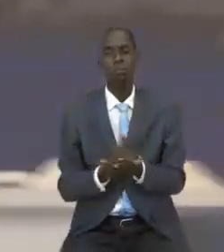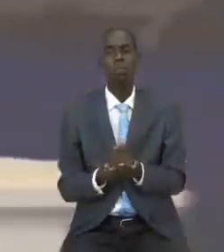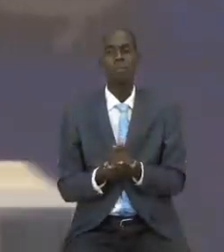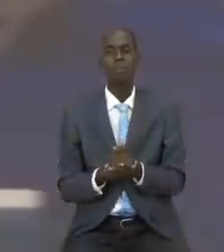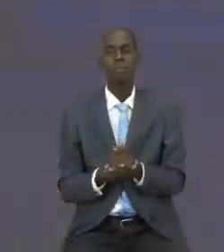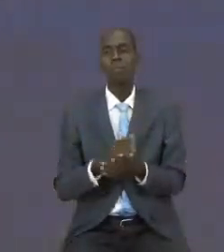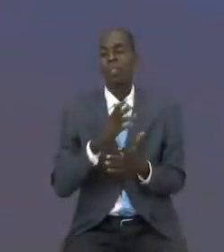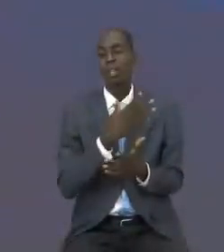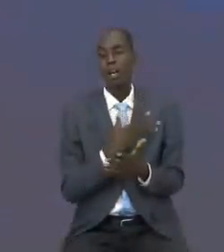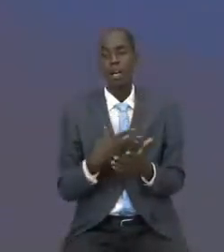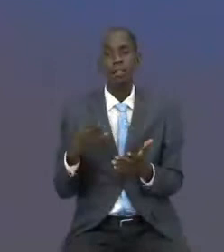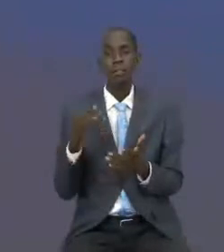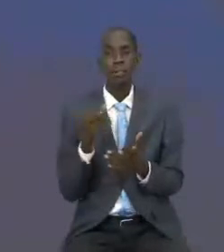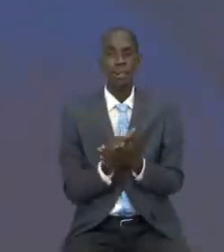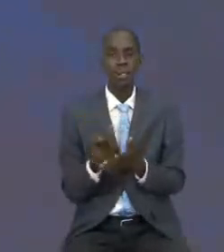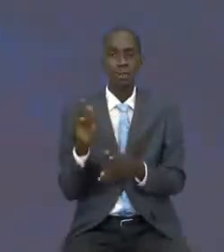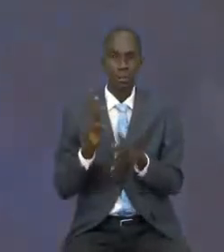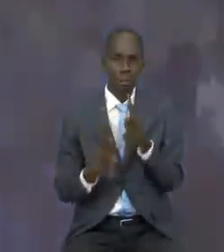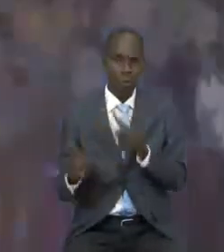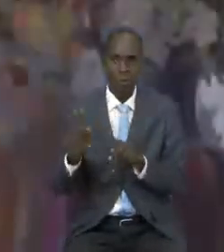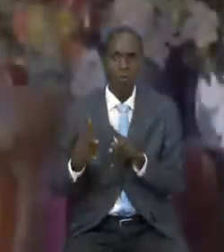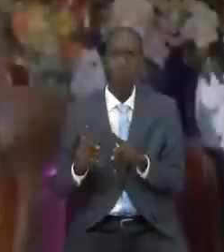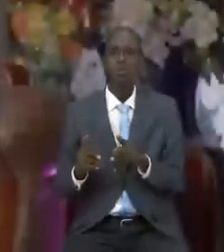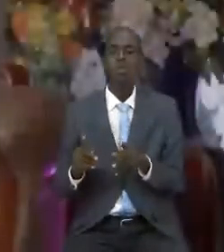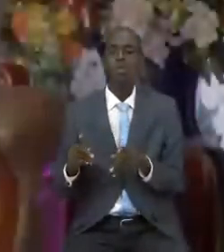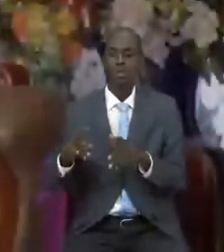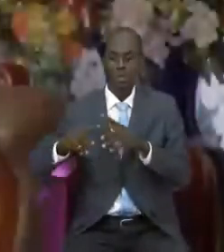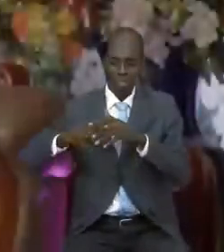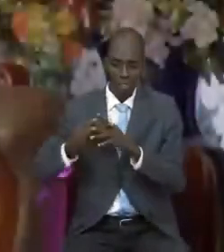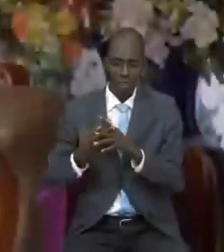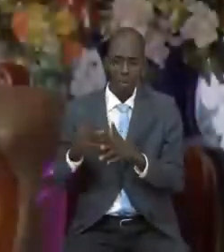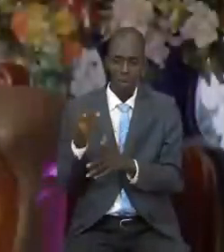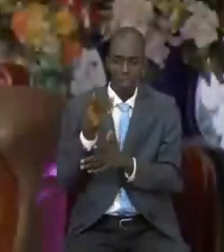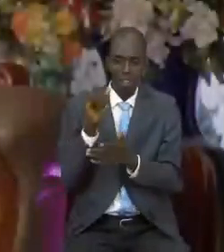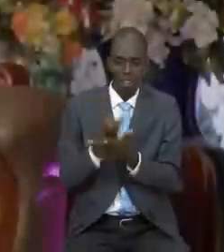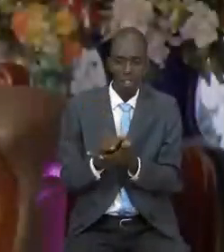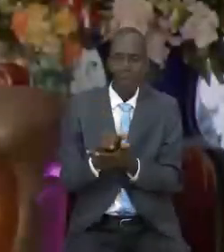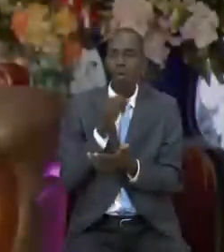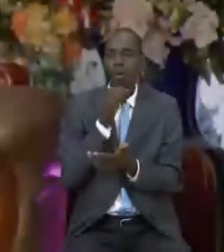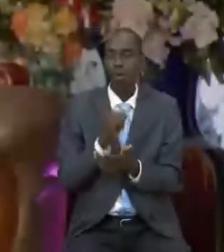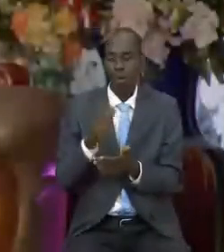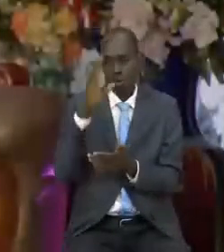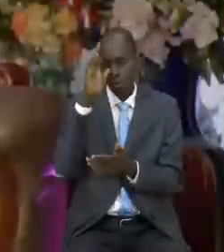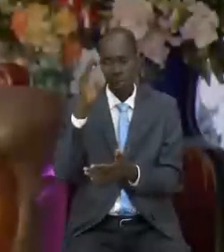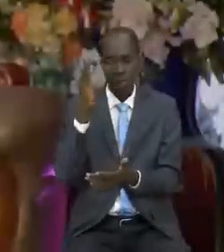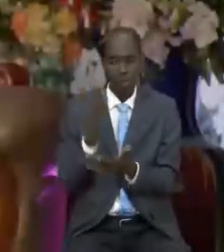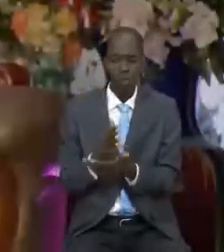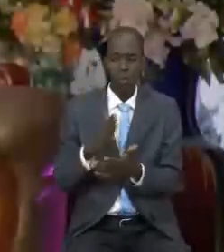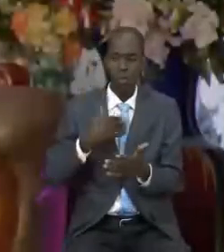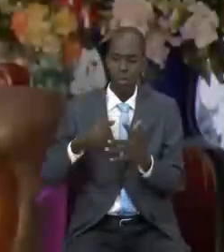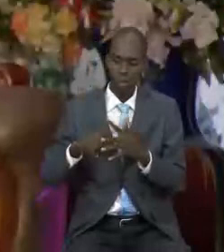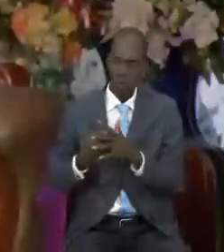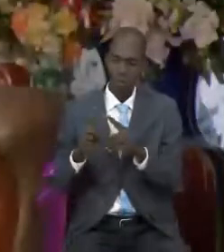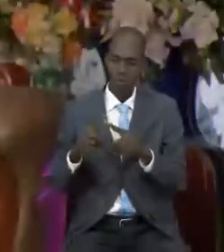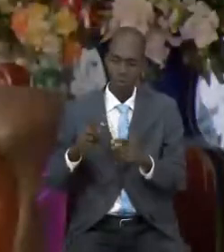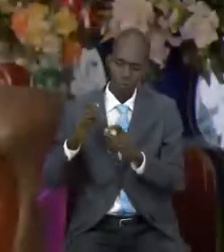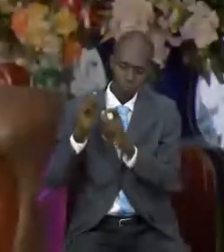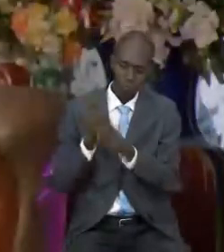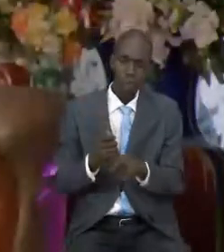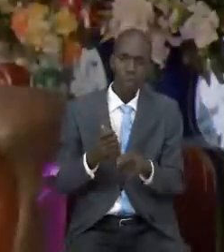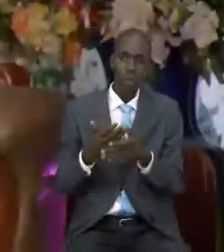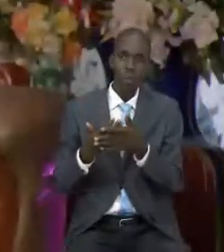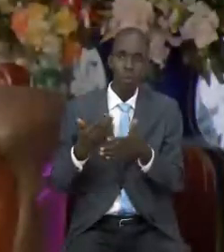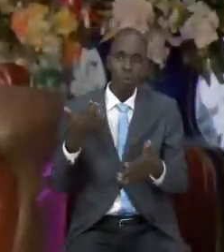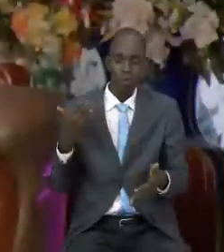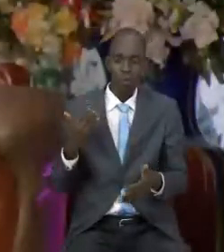those people, they started where he stopped and they started digging. Before 1 yard